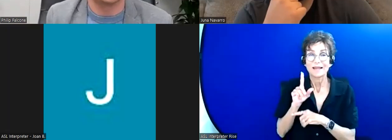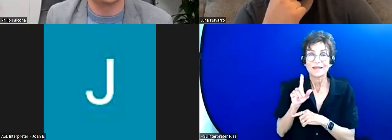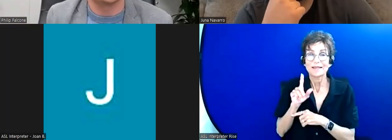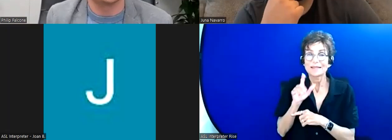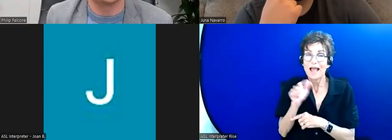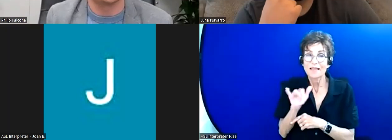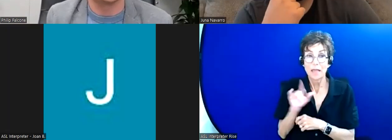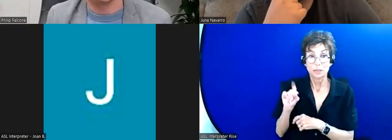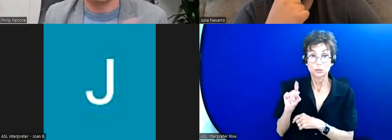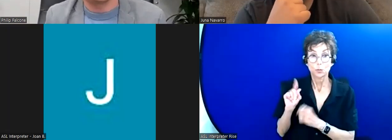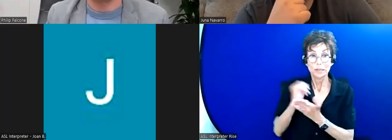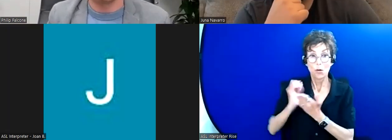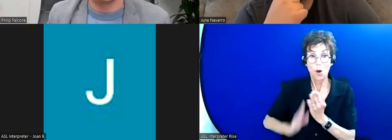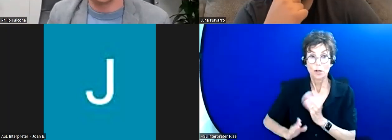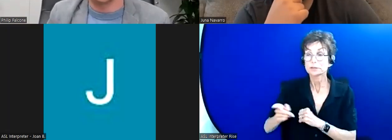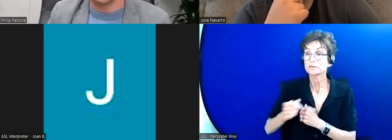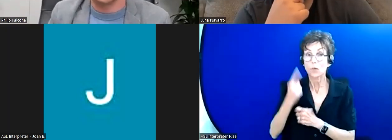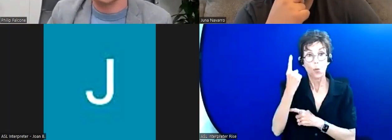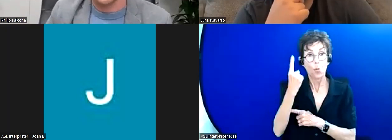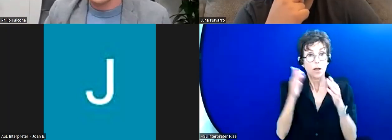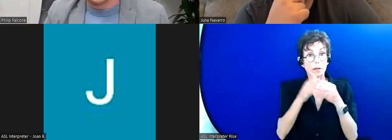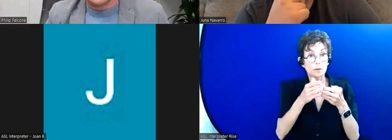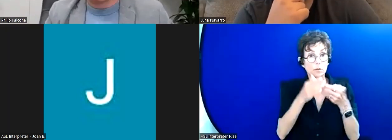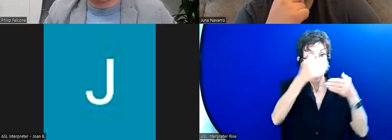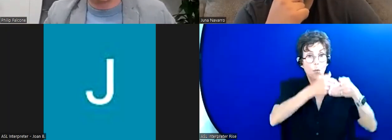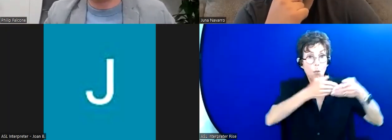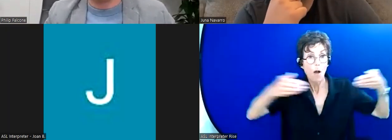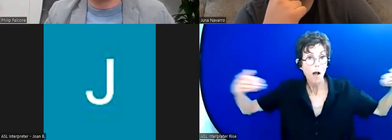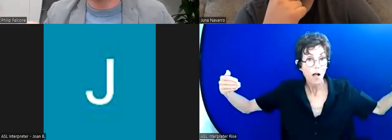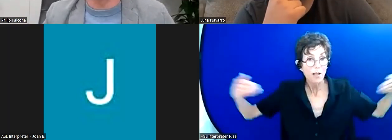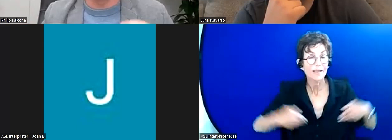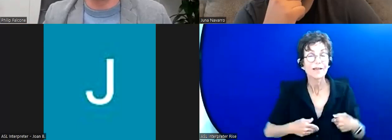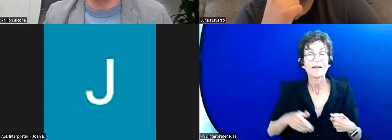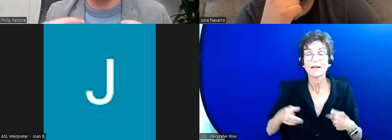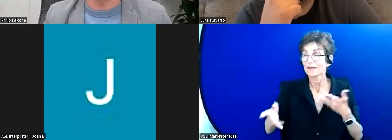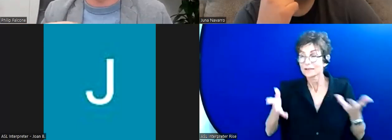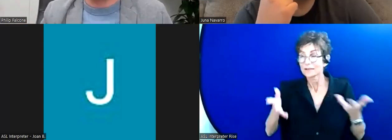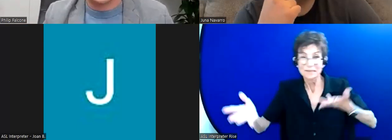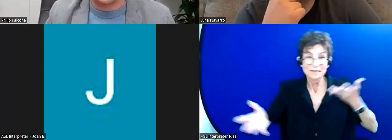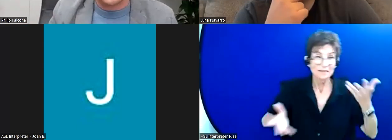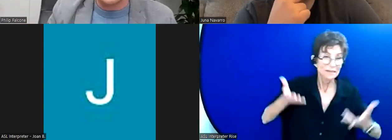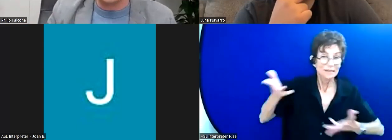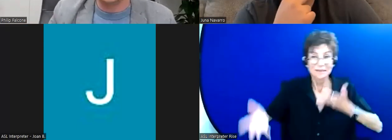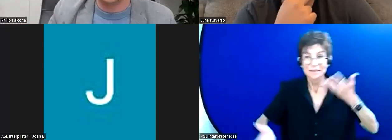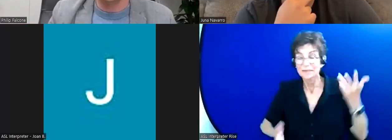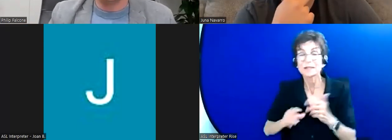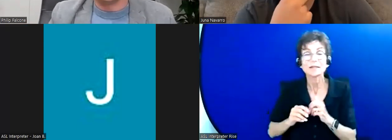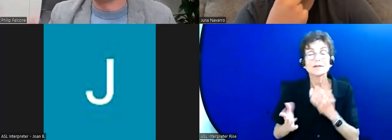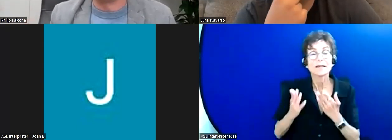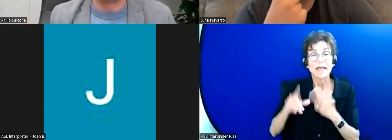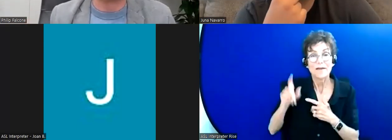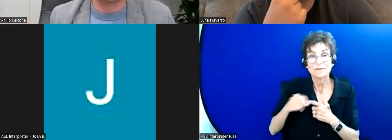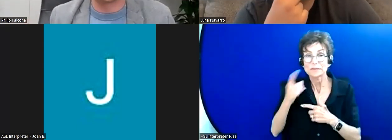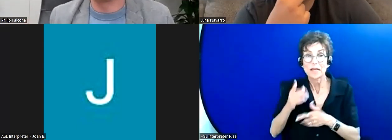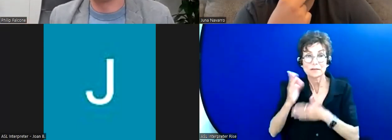that unfortunately they're not going to be able to get the project. So having that network of artists has been really important and helpful for us. And then and working